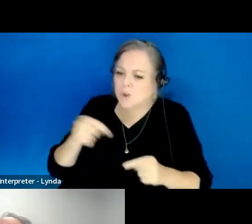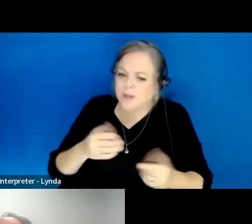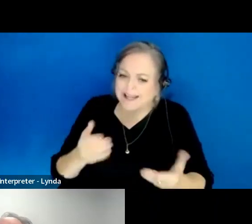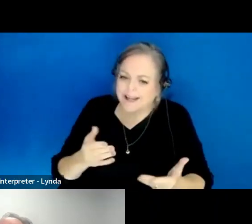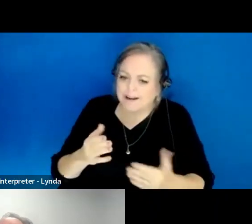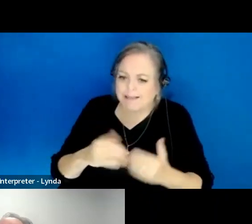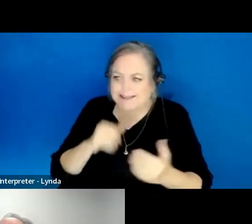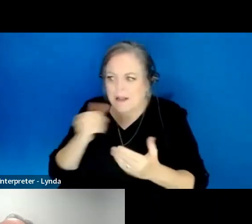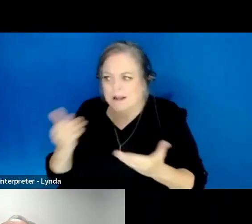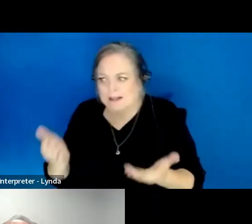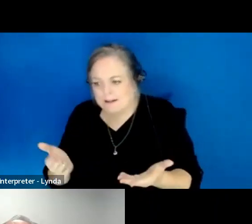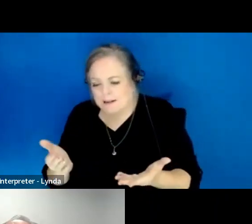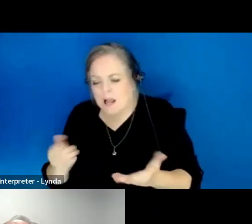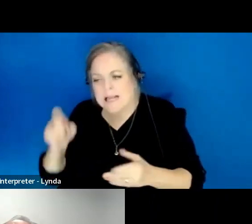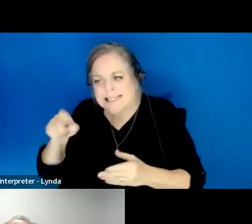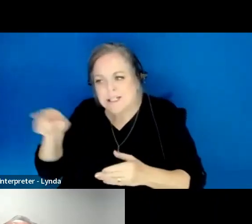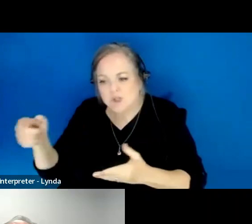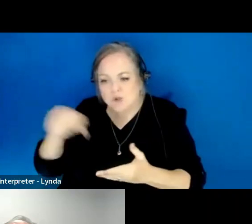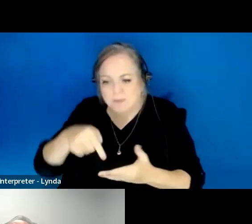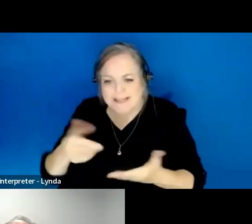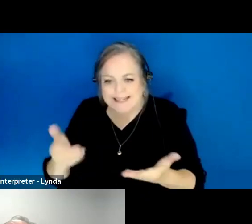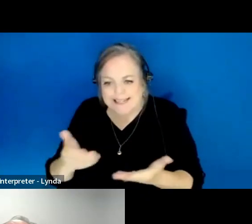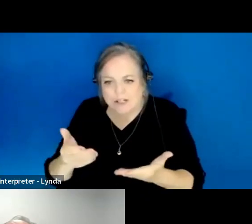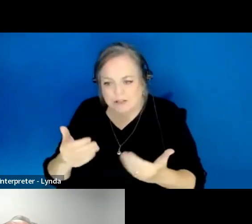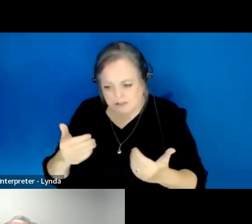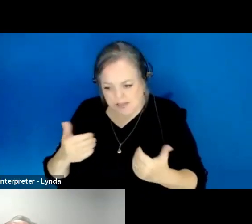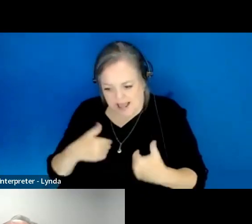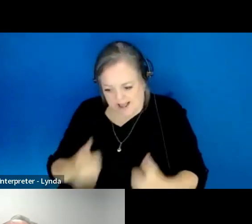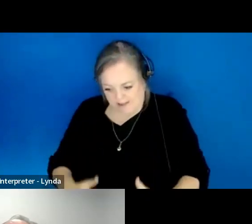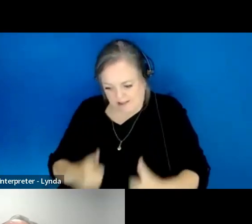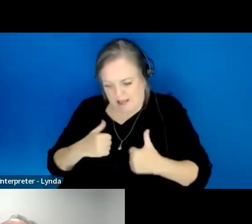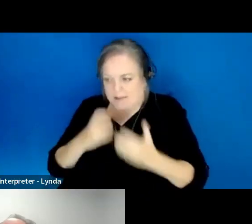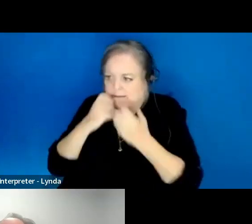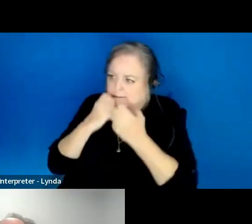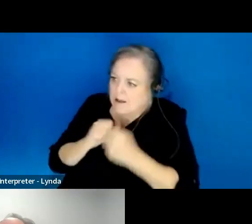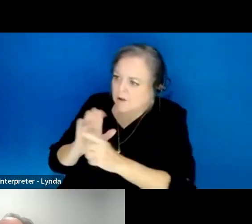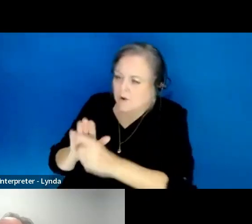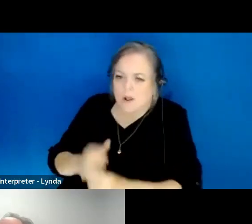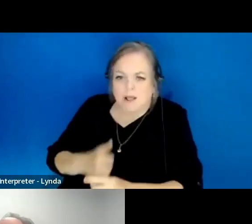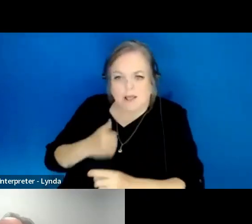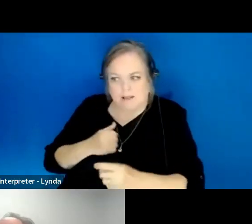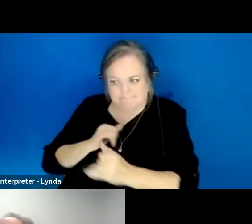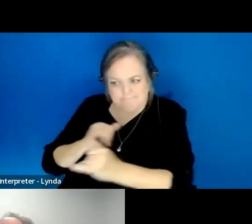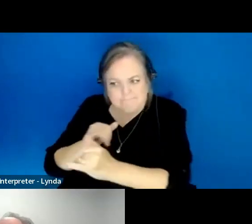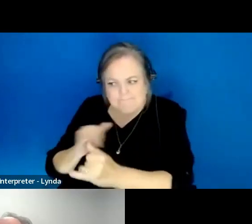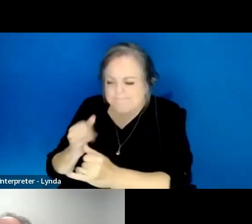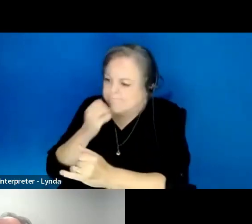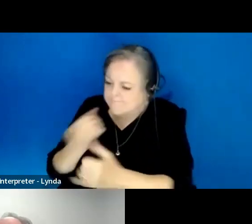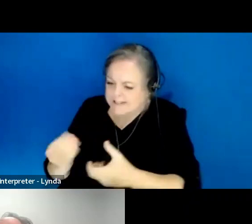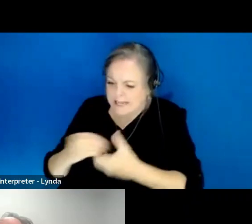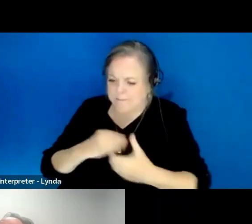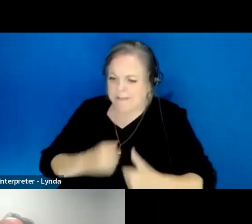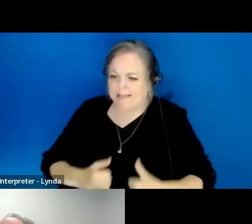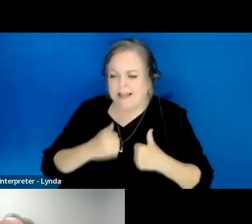not, because I need you to be here to have the life that I value. And I value having you in my life because